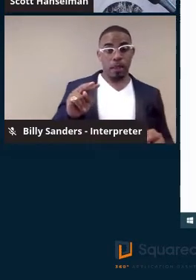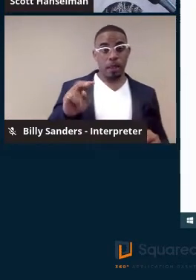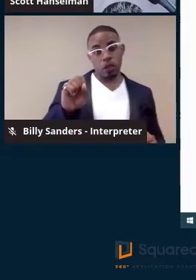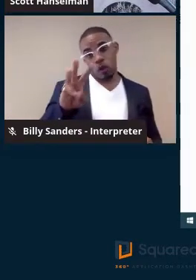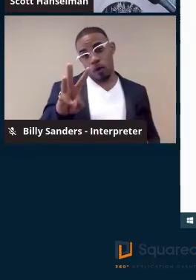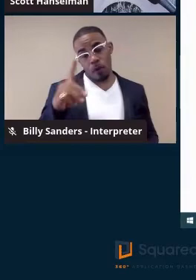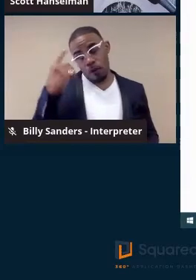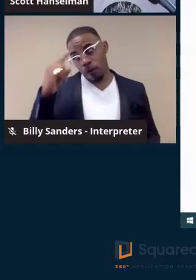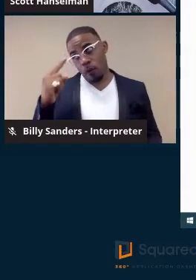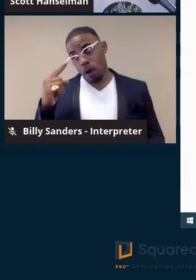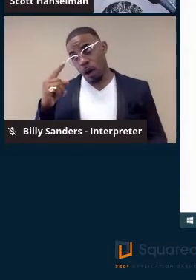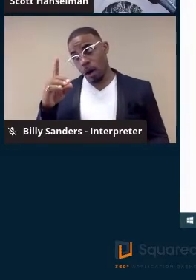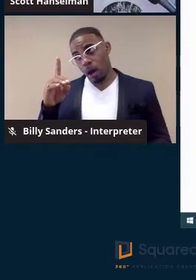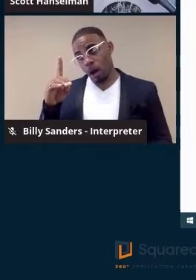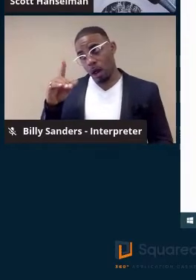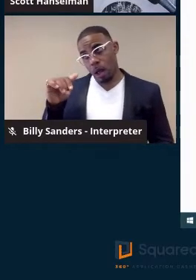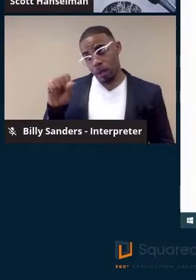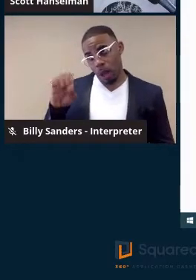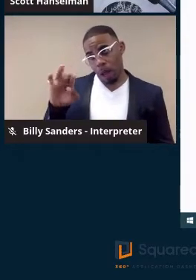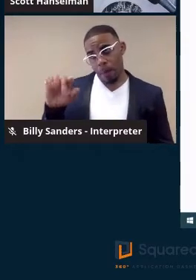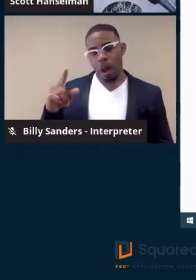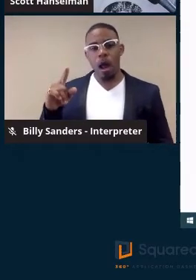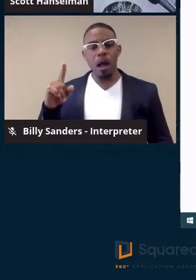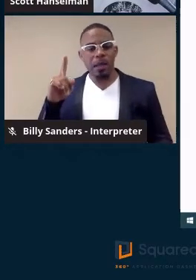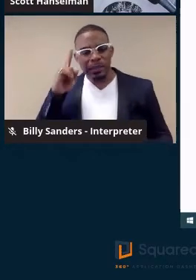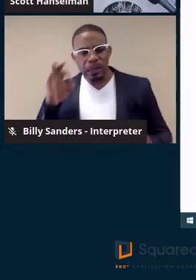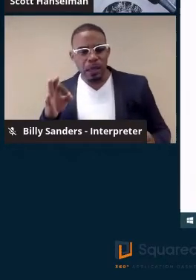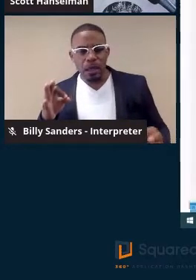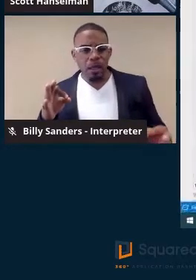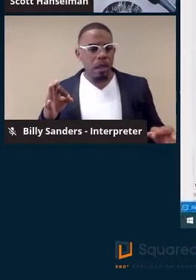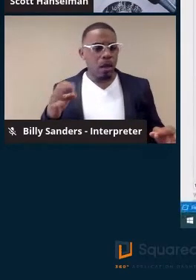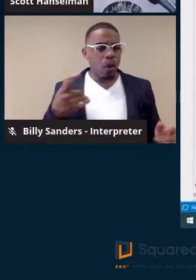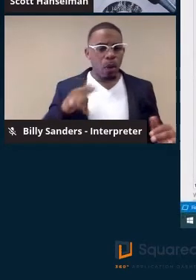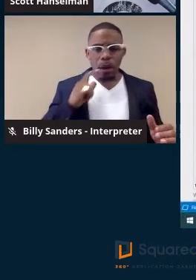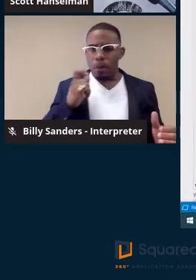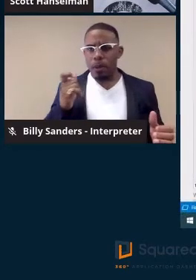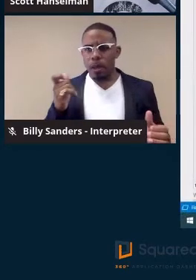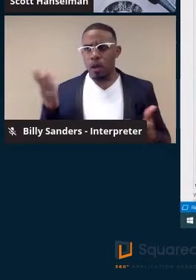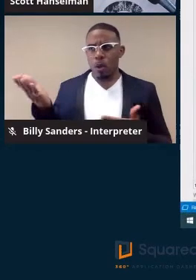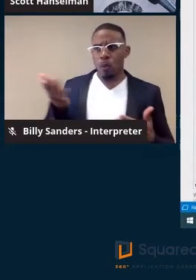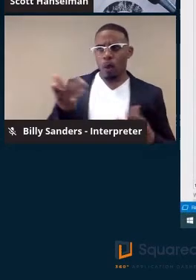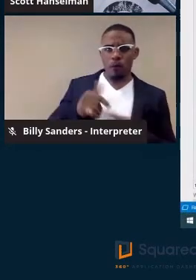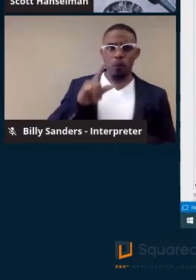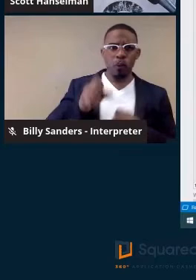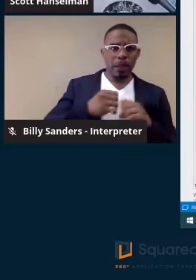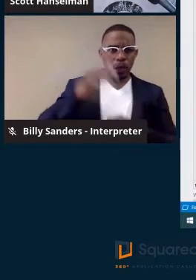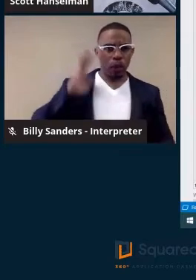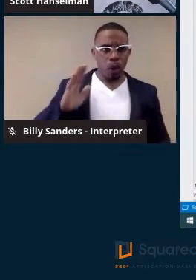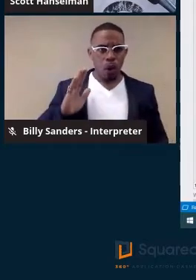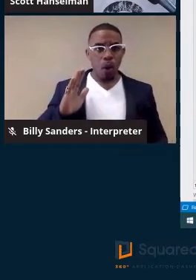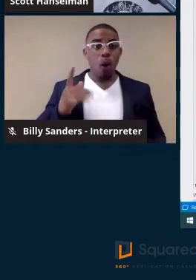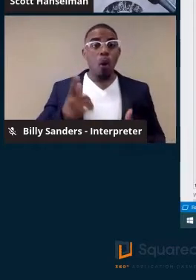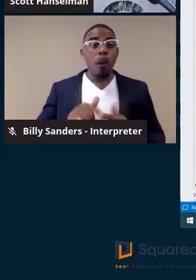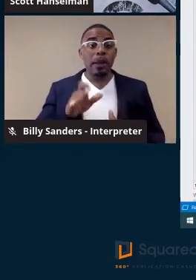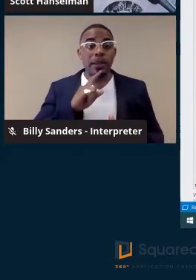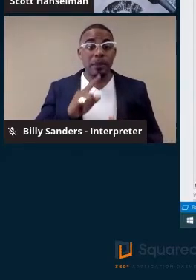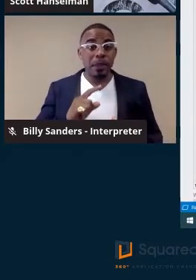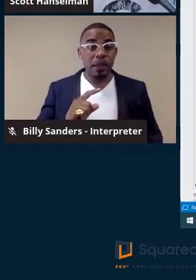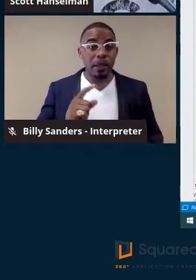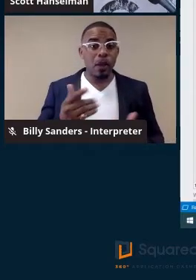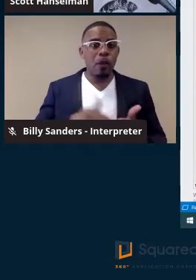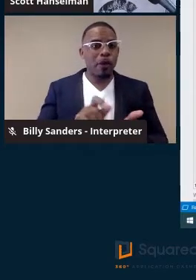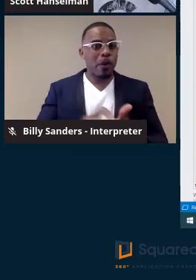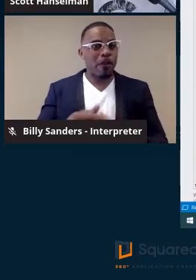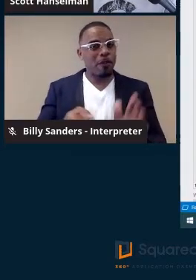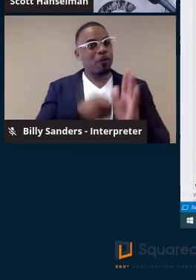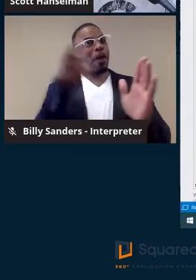software for Das Blog and deciding what could be brought from 20 years ago and what needed to be rewritten